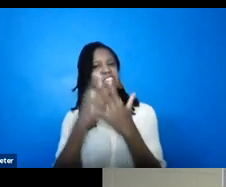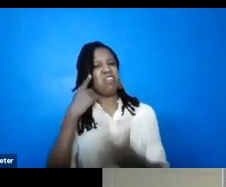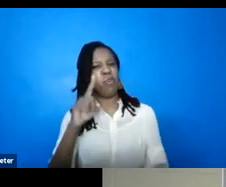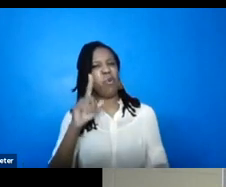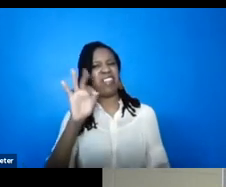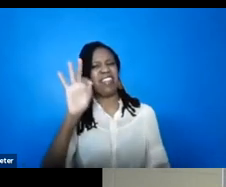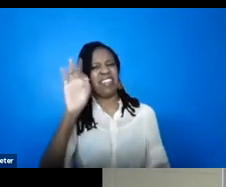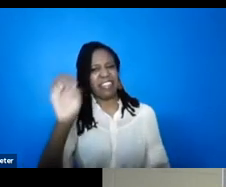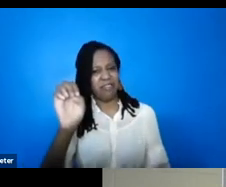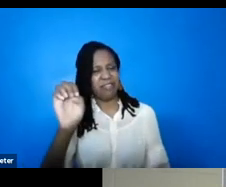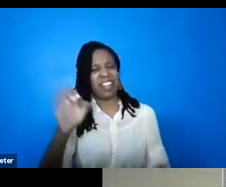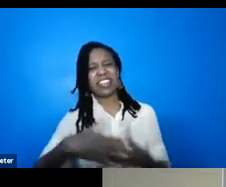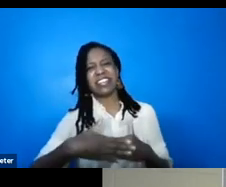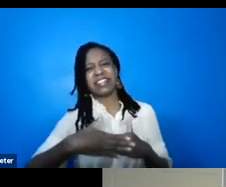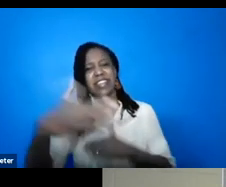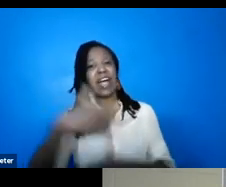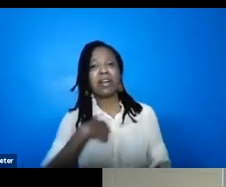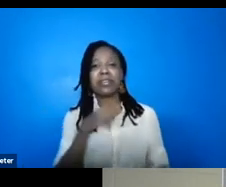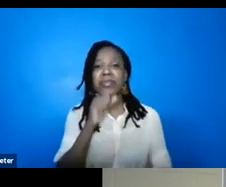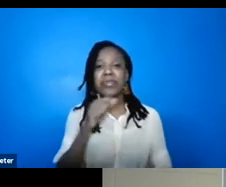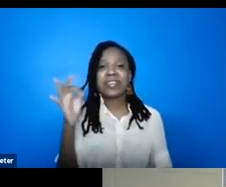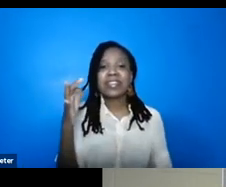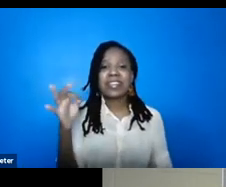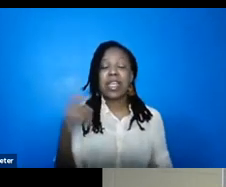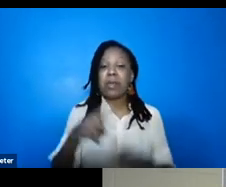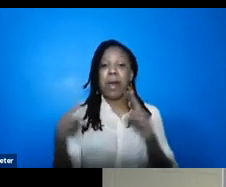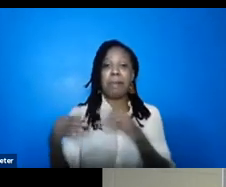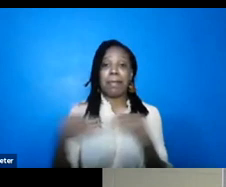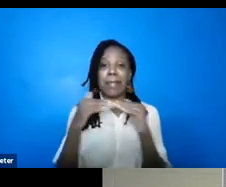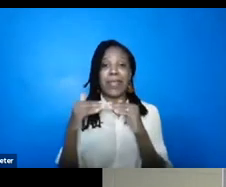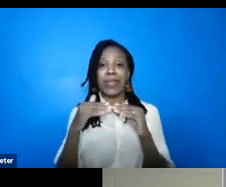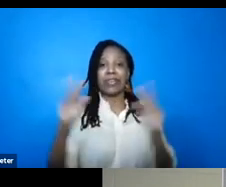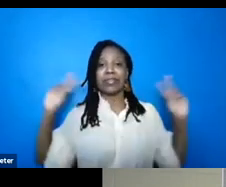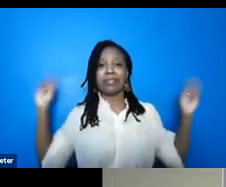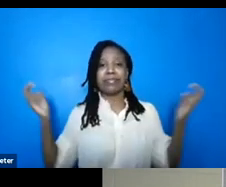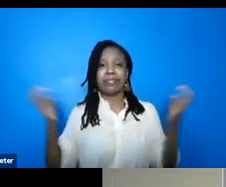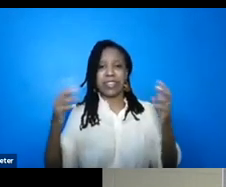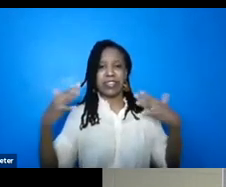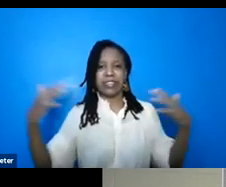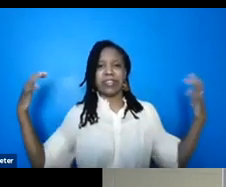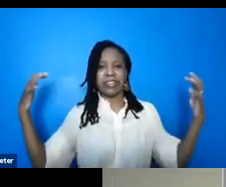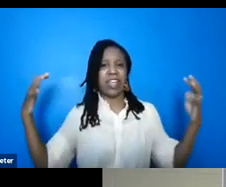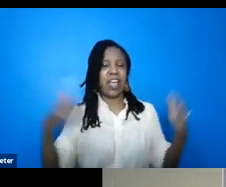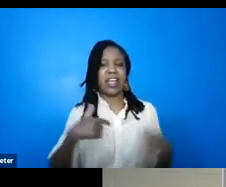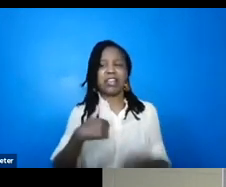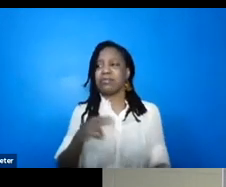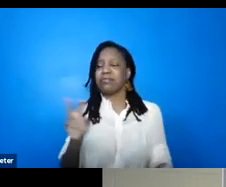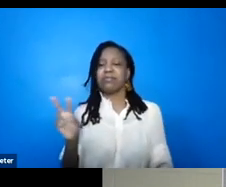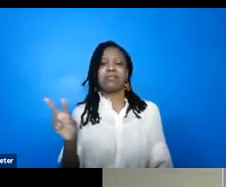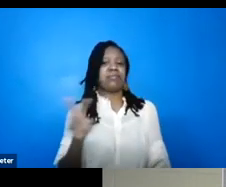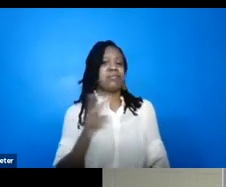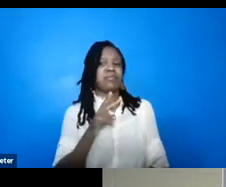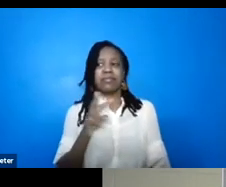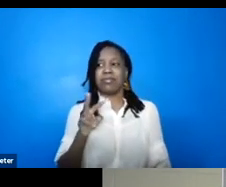out and cry. But because I had my peers in the courtroom, I didn't want them to see that that was a sense of weakness for me. I chose not to